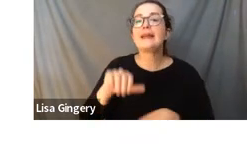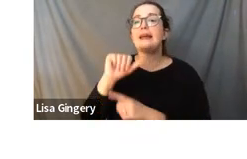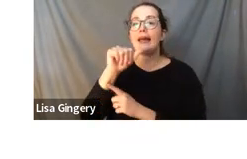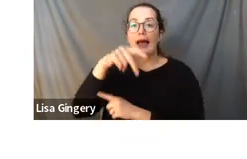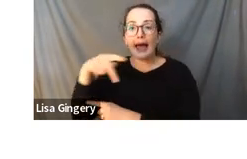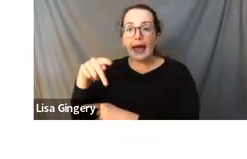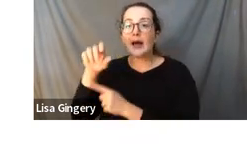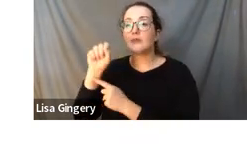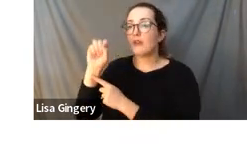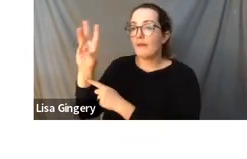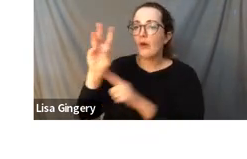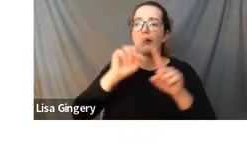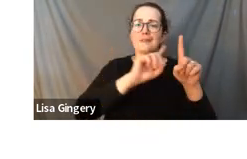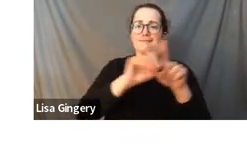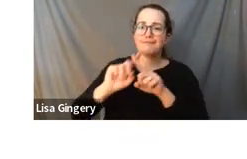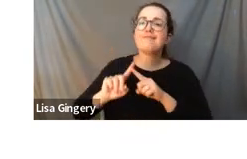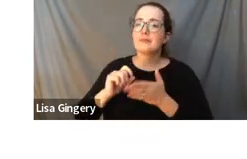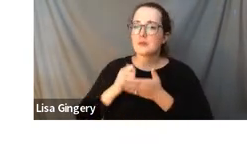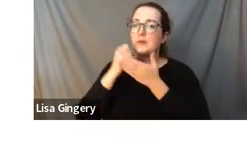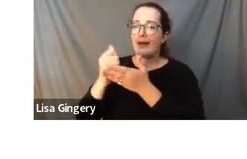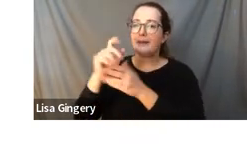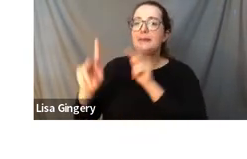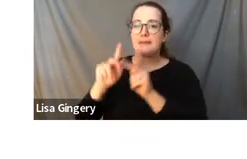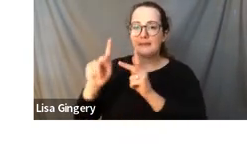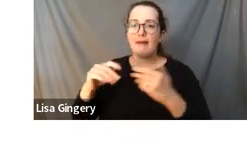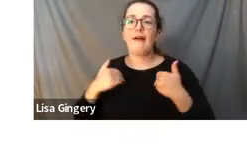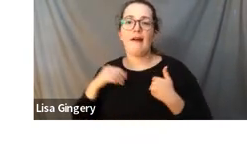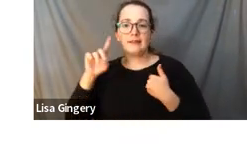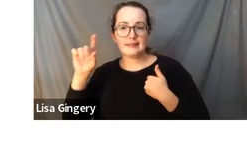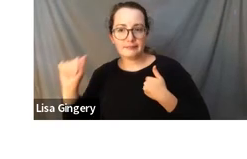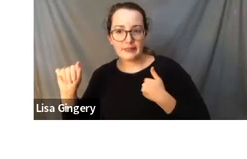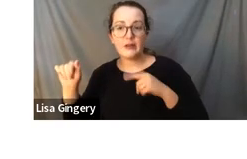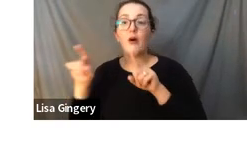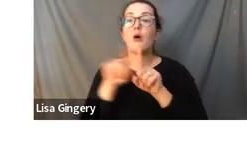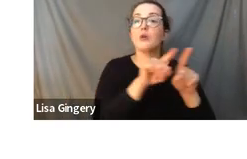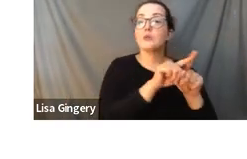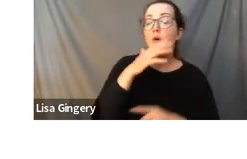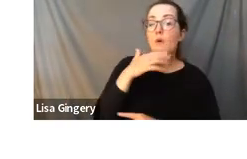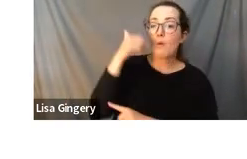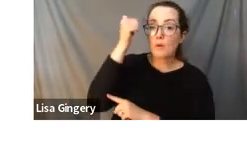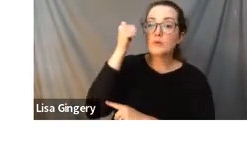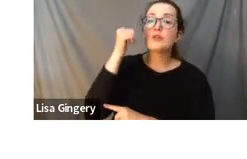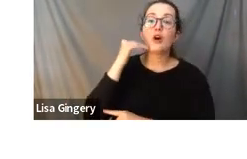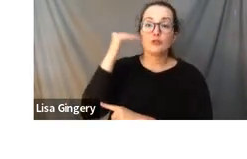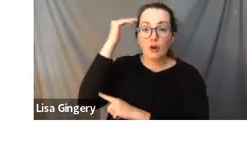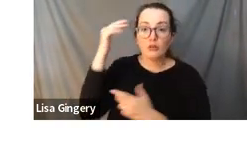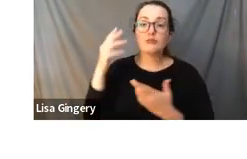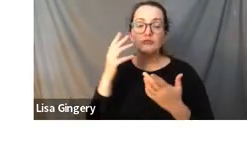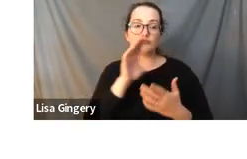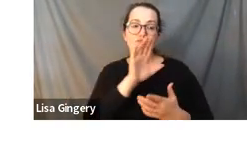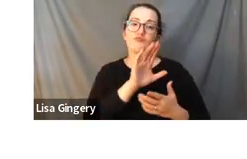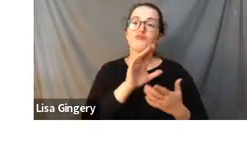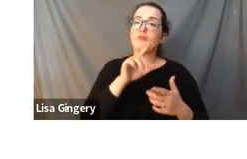with disabilities, including older adults, do what they want to do. Technology can make things easier for